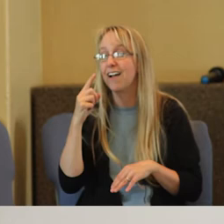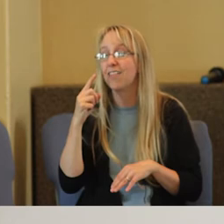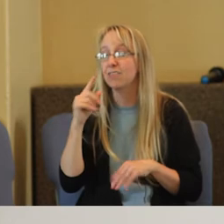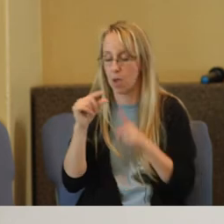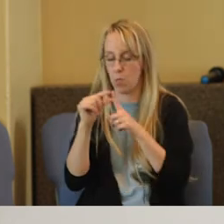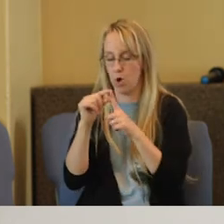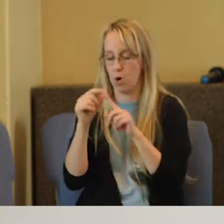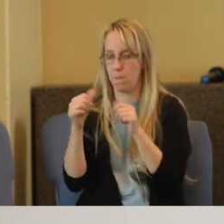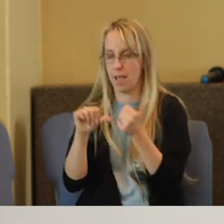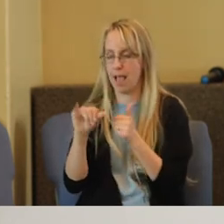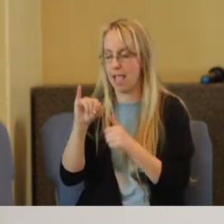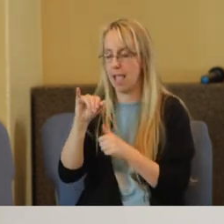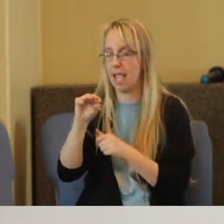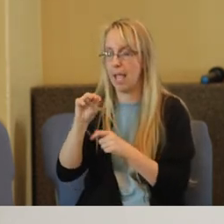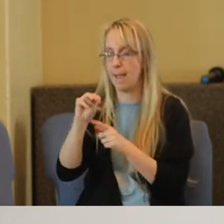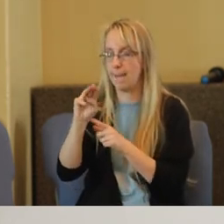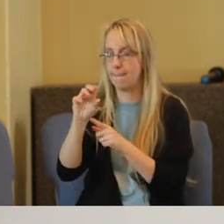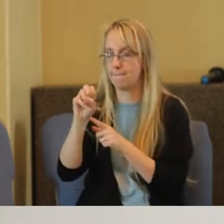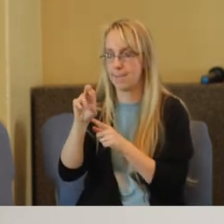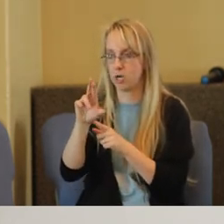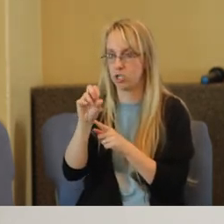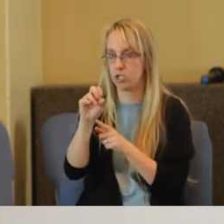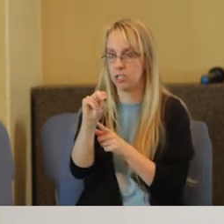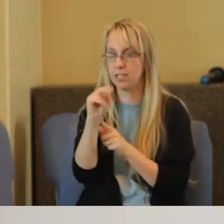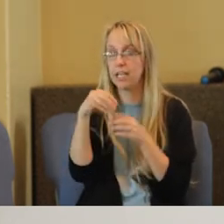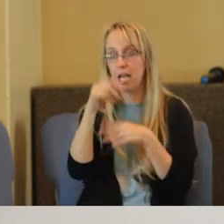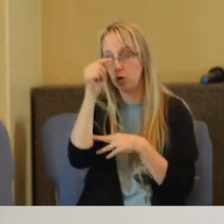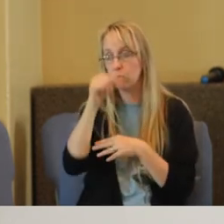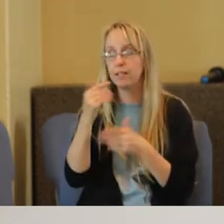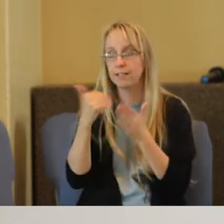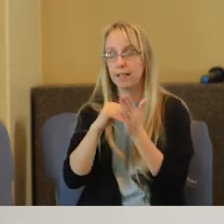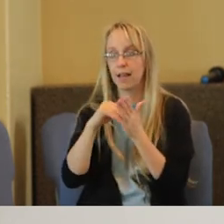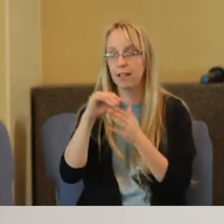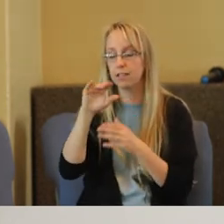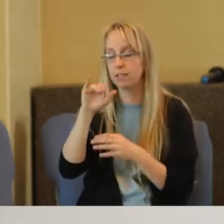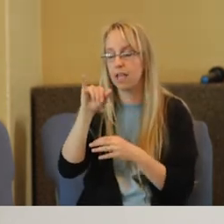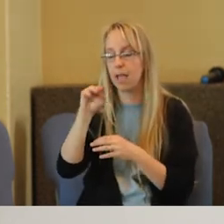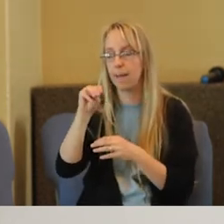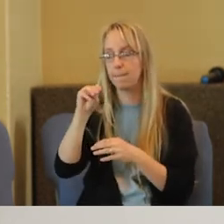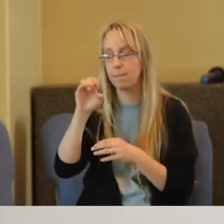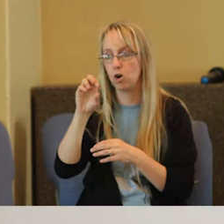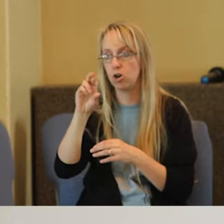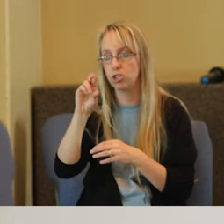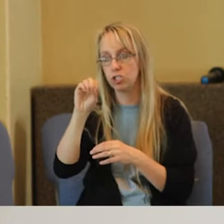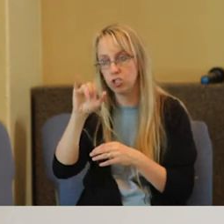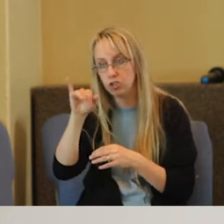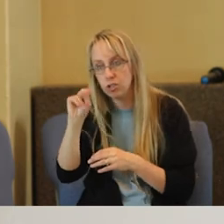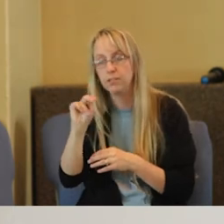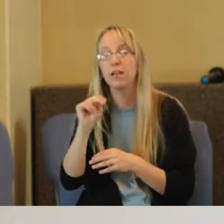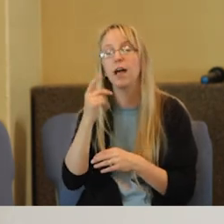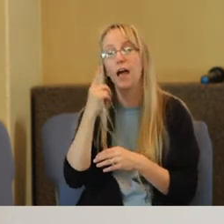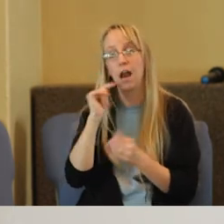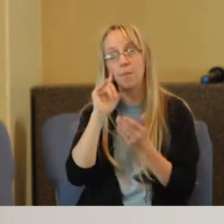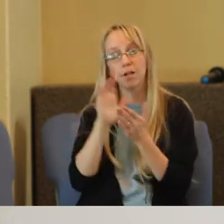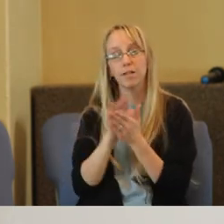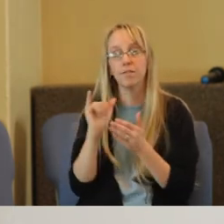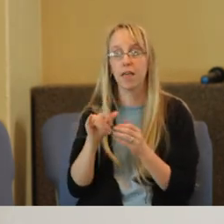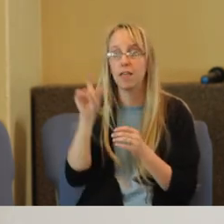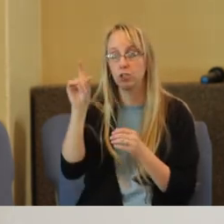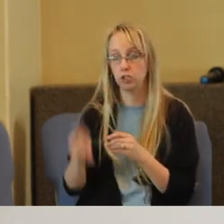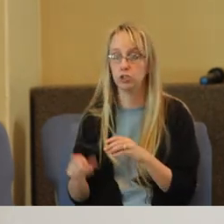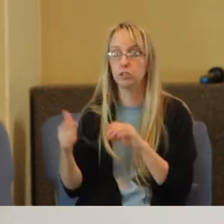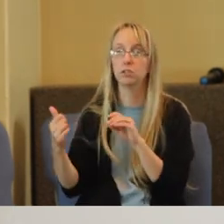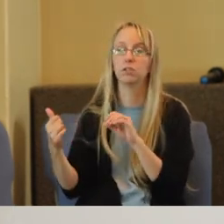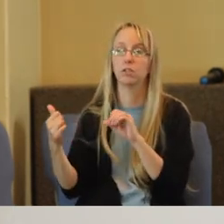immersion, okay? Again, in the Greek, it's immersion. And I wholeheartedly believe that. I believe that people should be baptized, immersed in